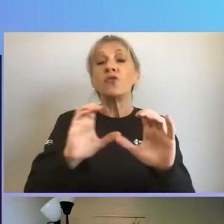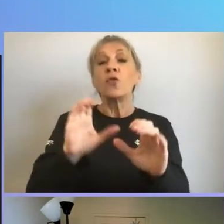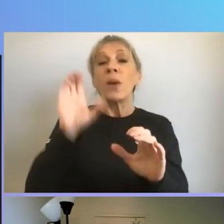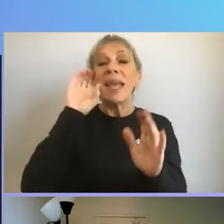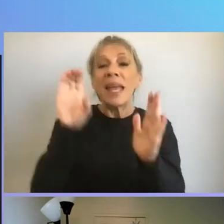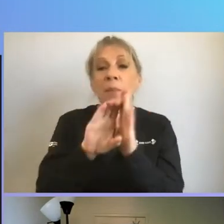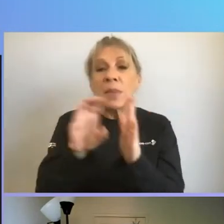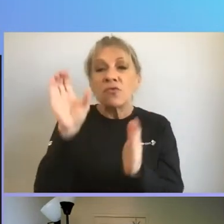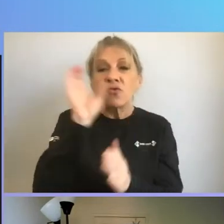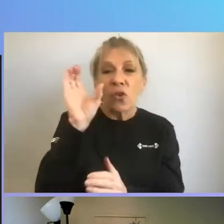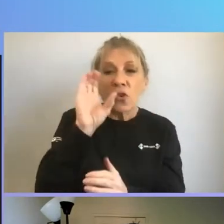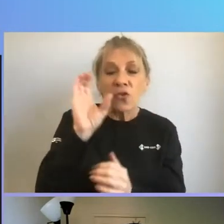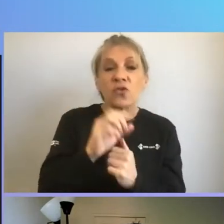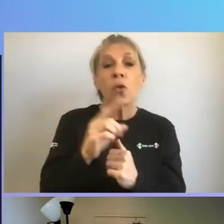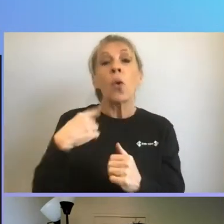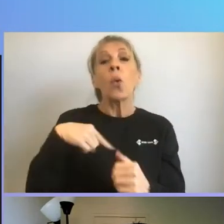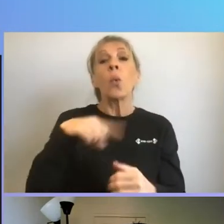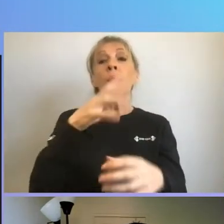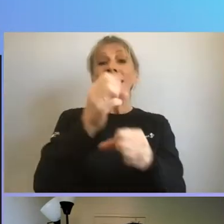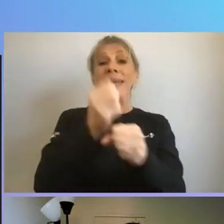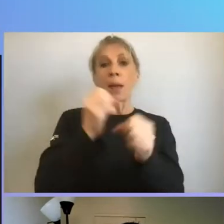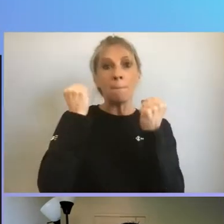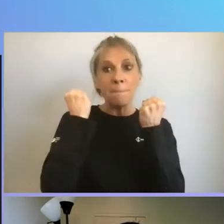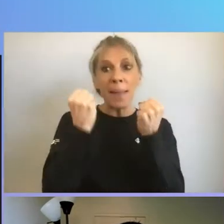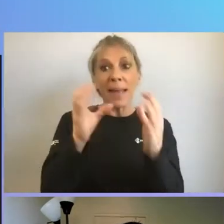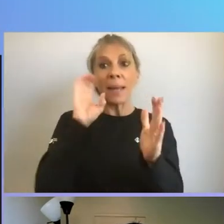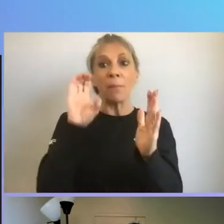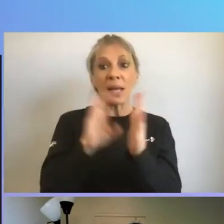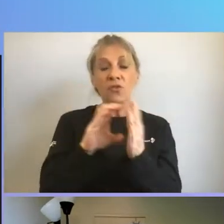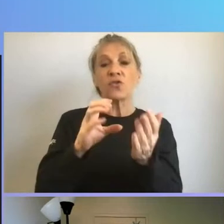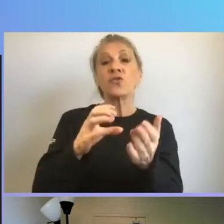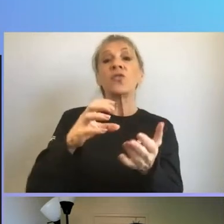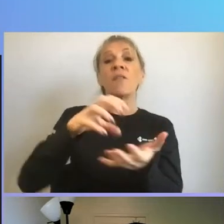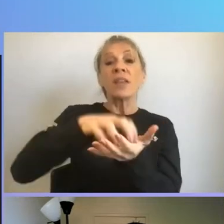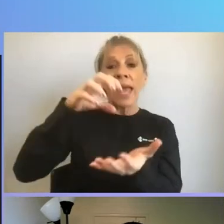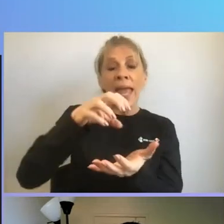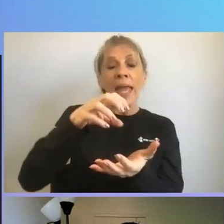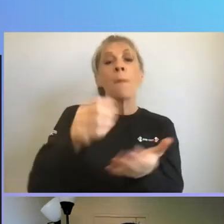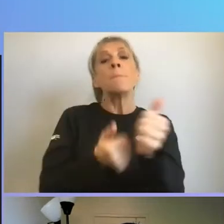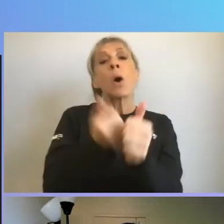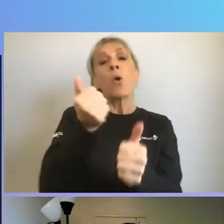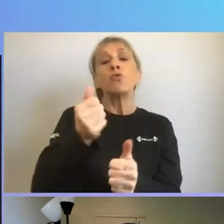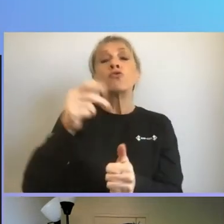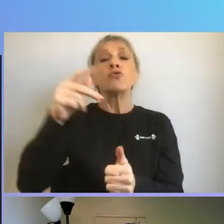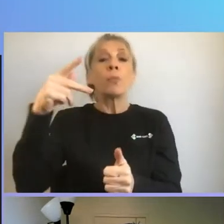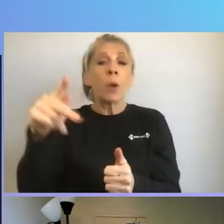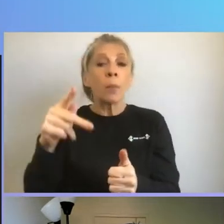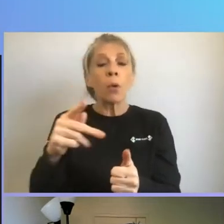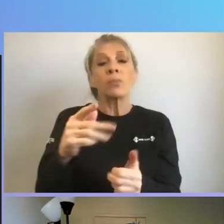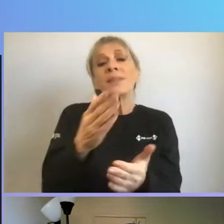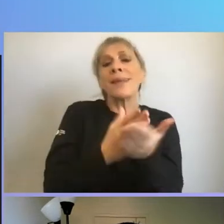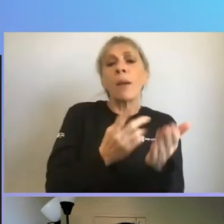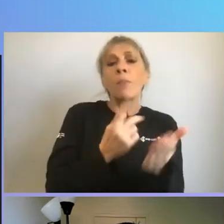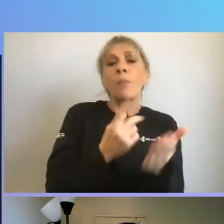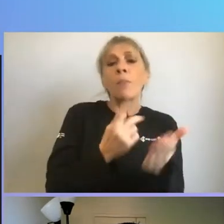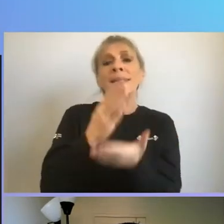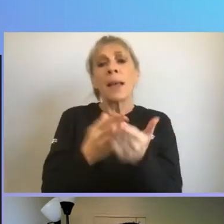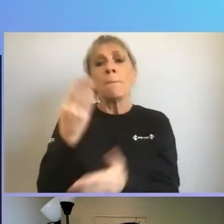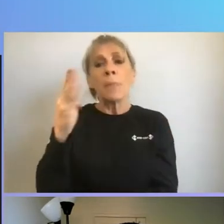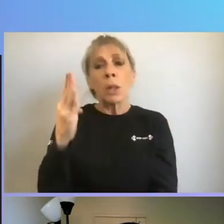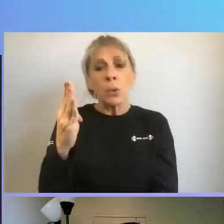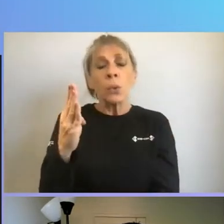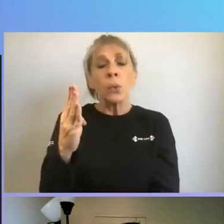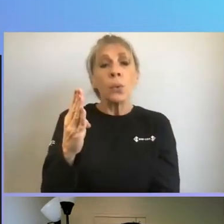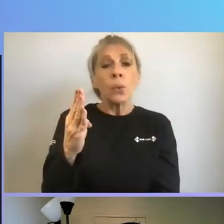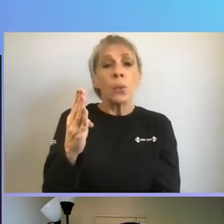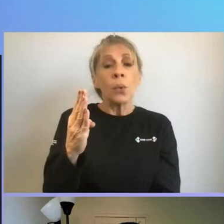indeed, we get a lot of images of cakes, and most of them are purple. Some of them are red, some of them are blue. And